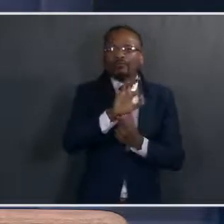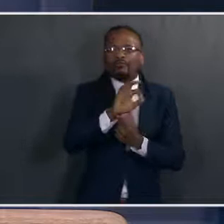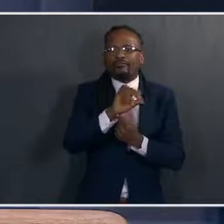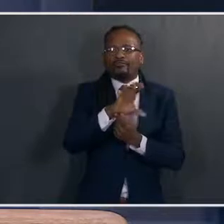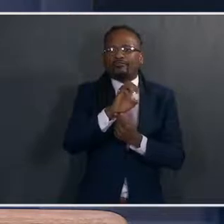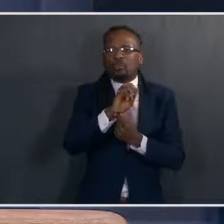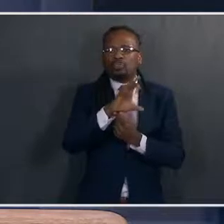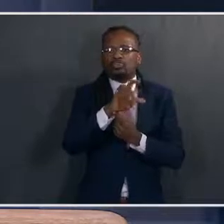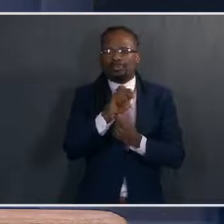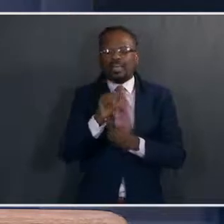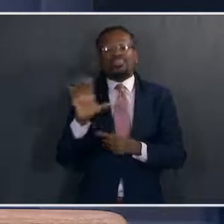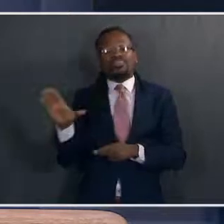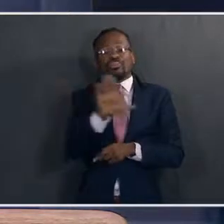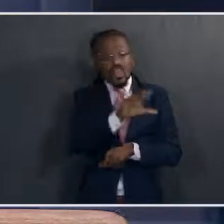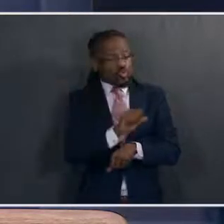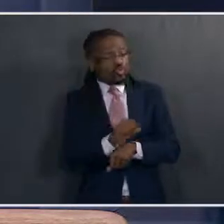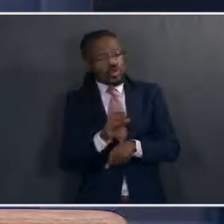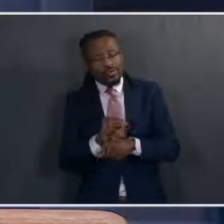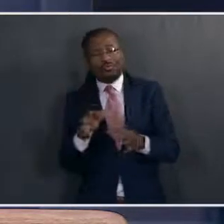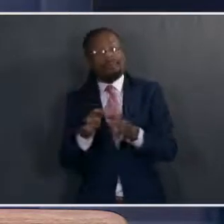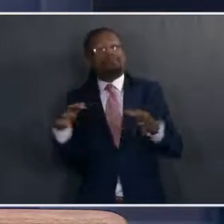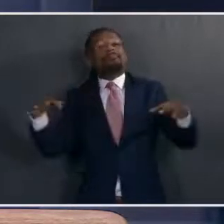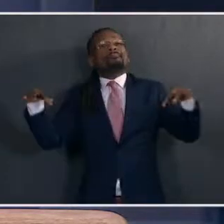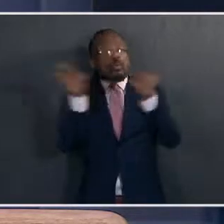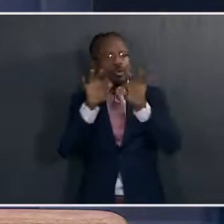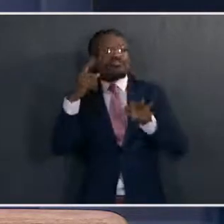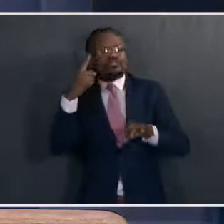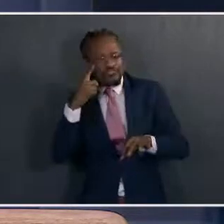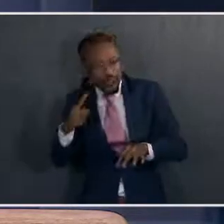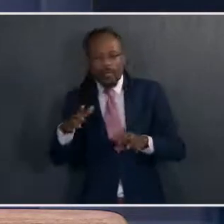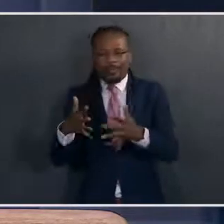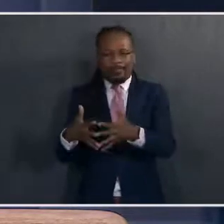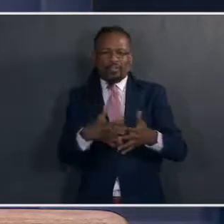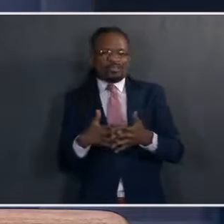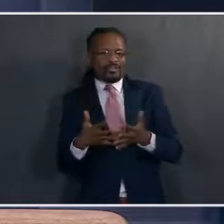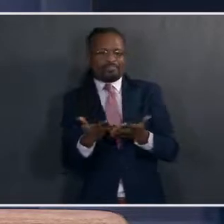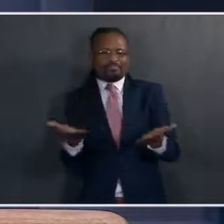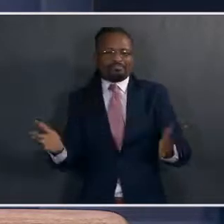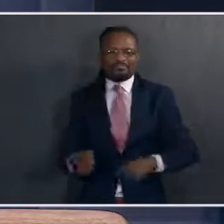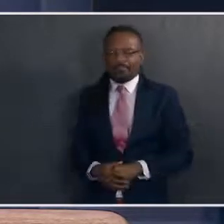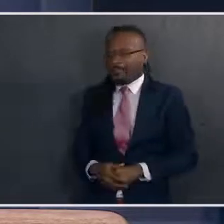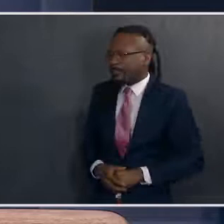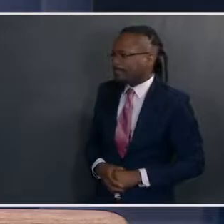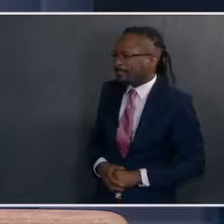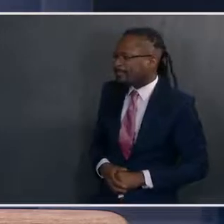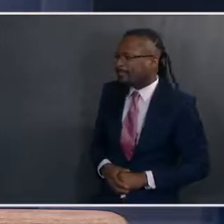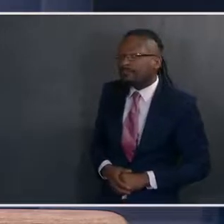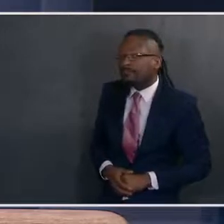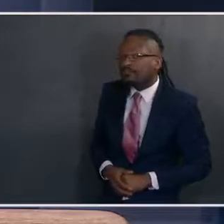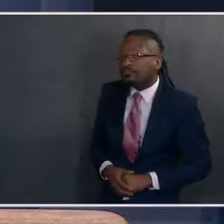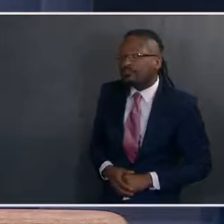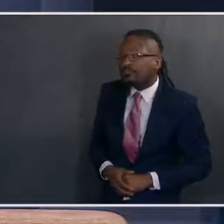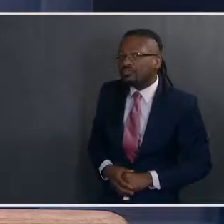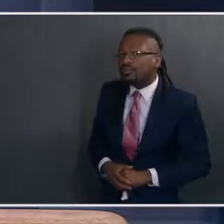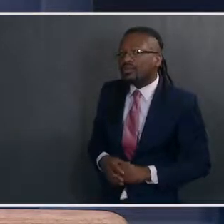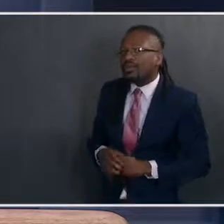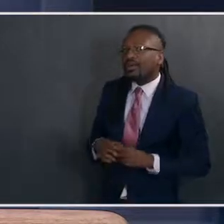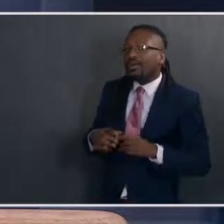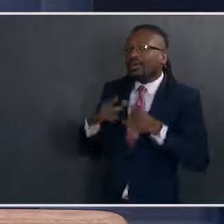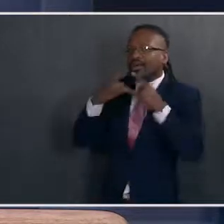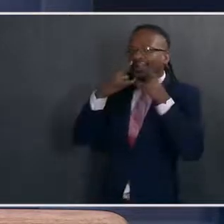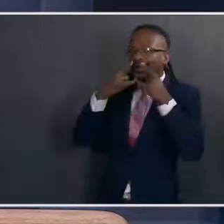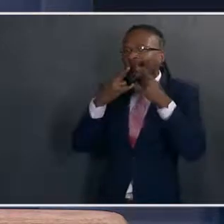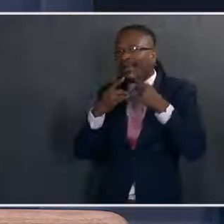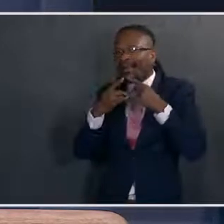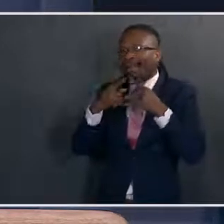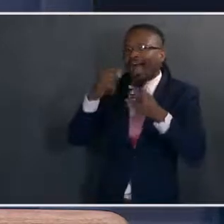vital and essential work for the American people. Go ahead. Thanks. Sebastian Smith, AFP. I know, I remember your mask. It stands